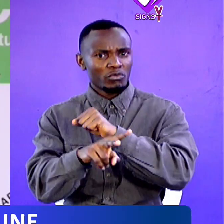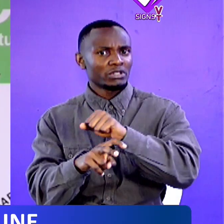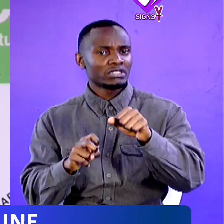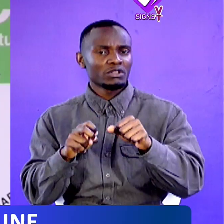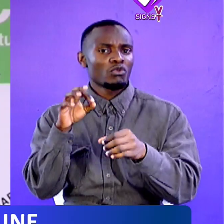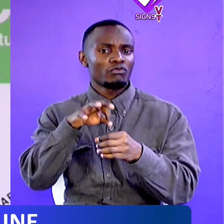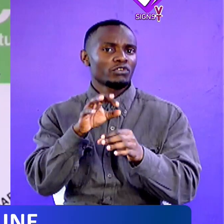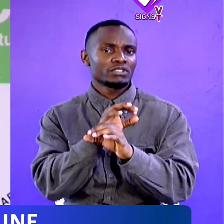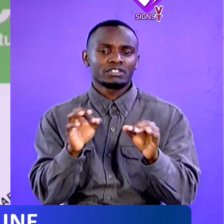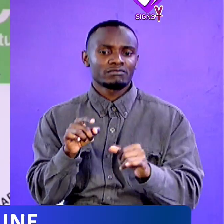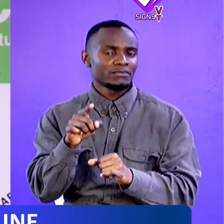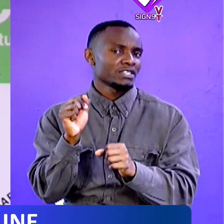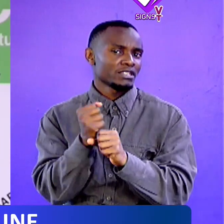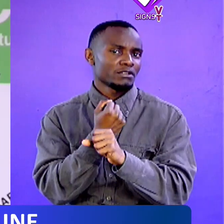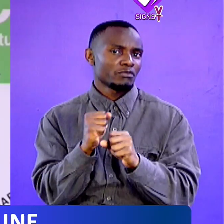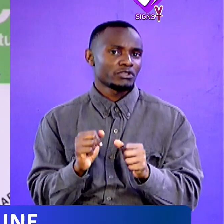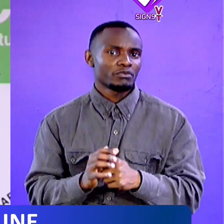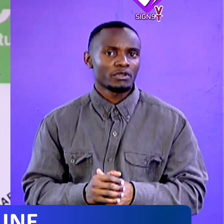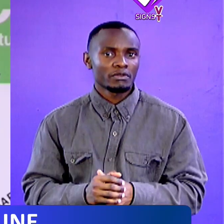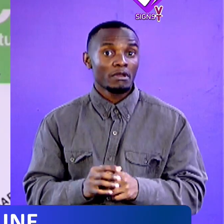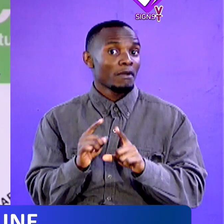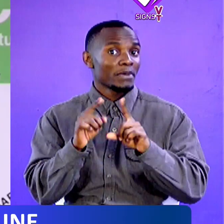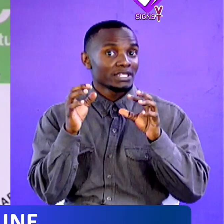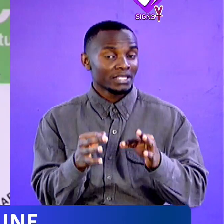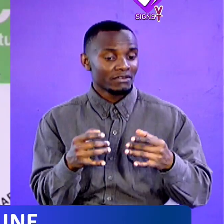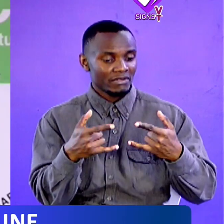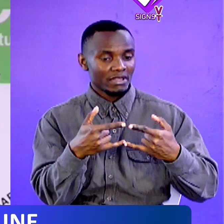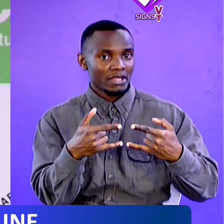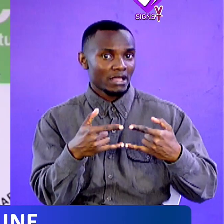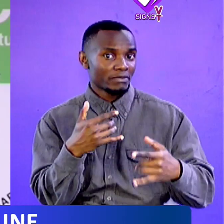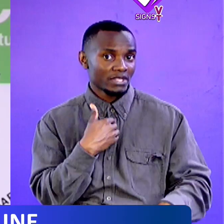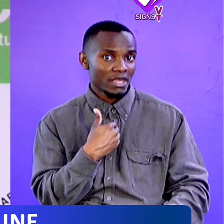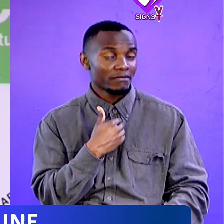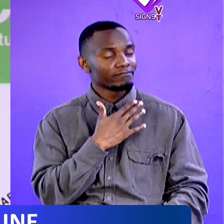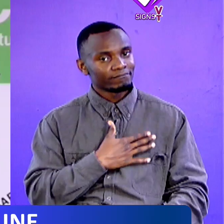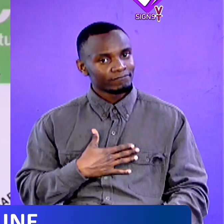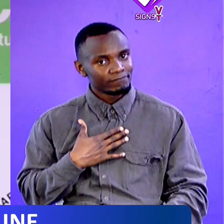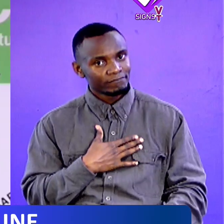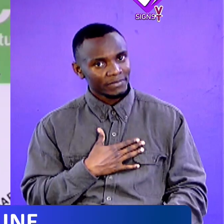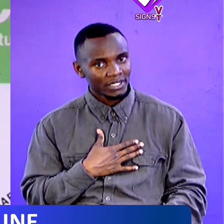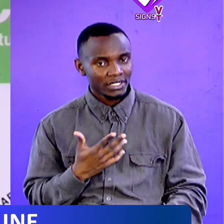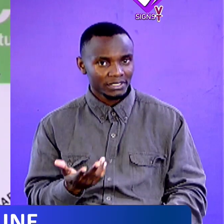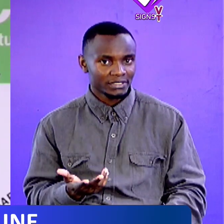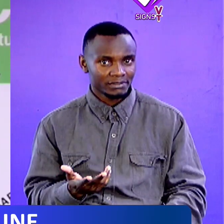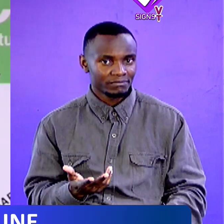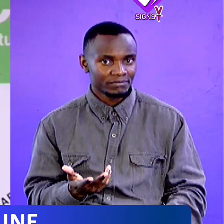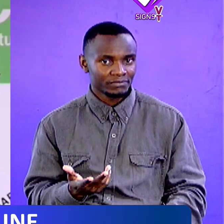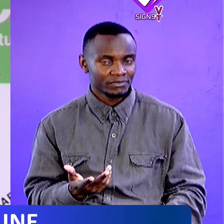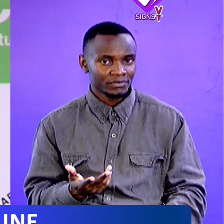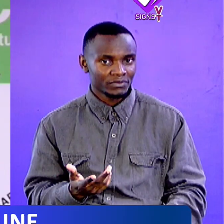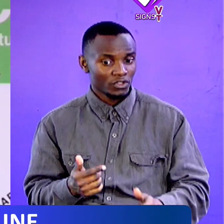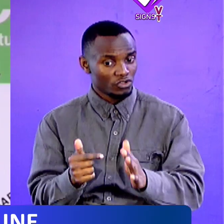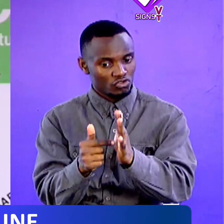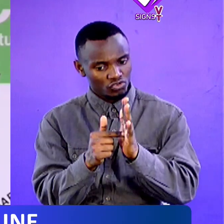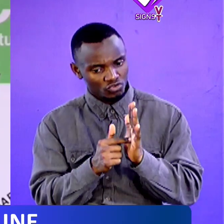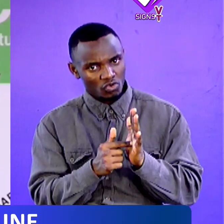impossibility. But if there are loopholes, please bring those point outs to us